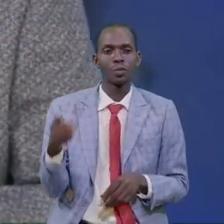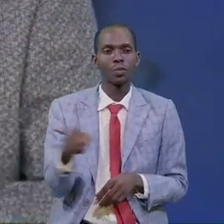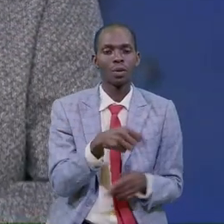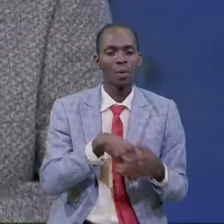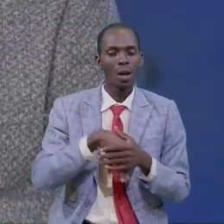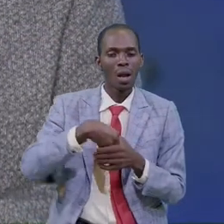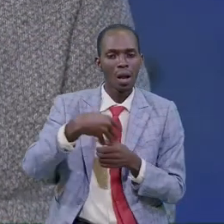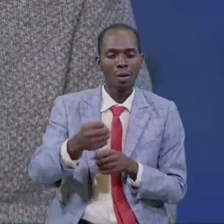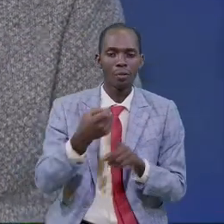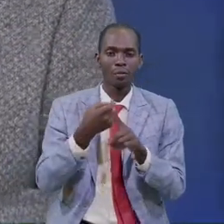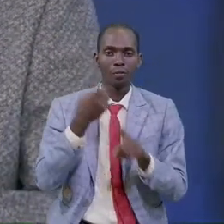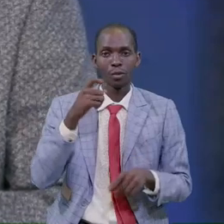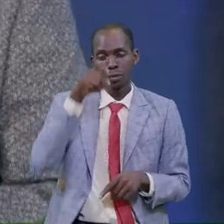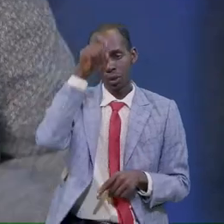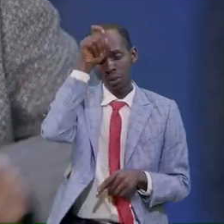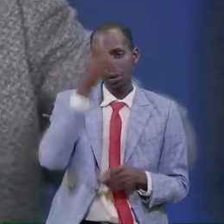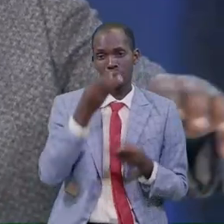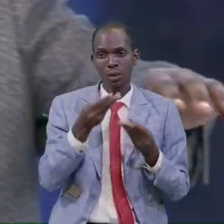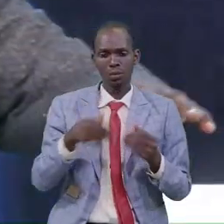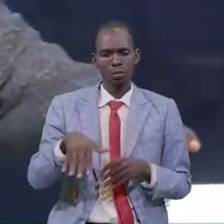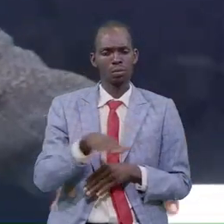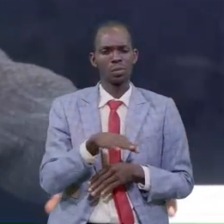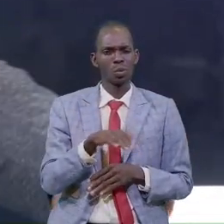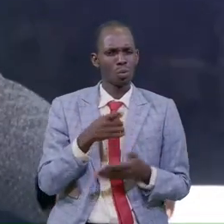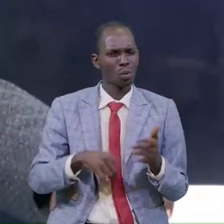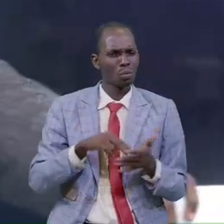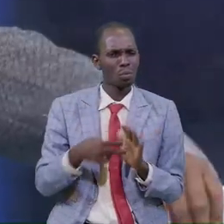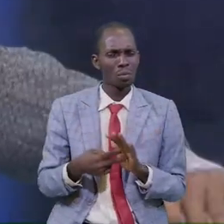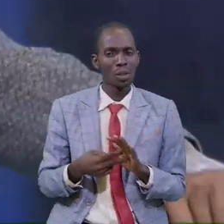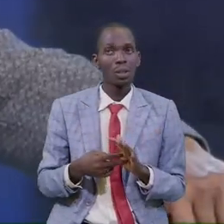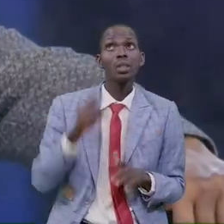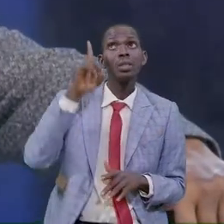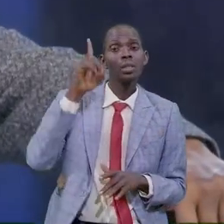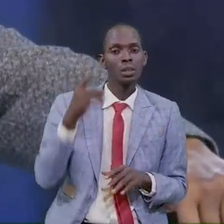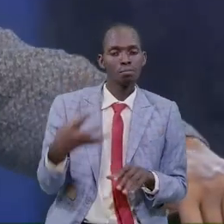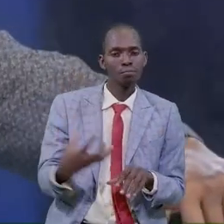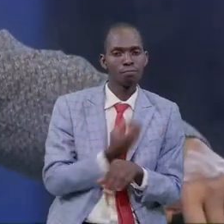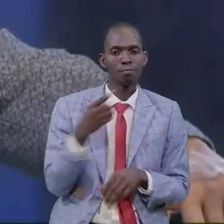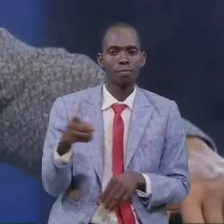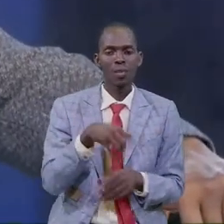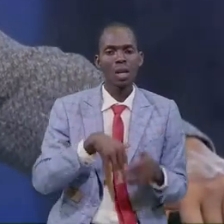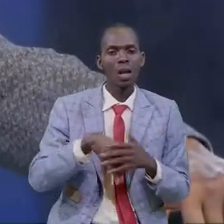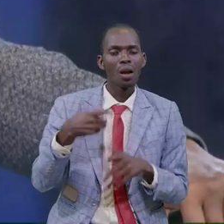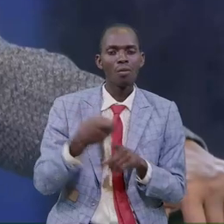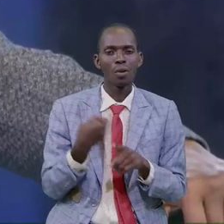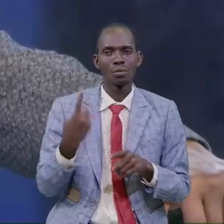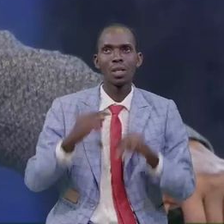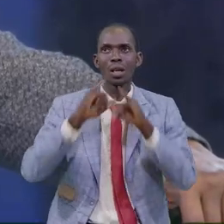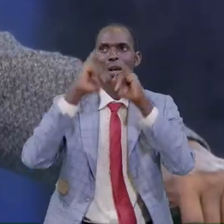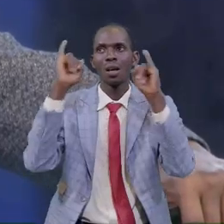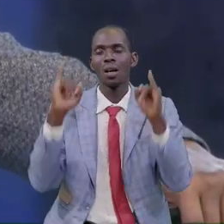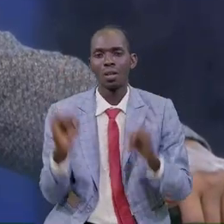fit sortir son peuple. What's that? He took them away from the gods and the idols of Egypt. Il les a